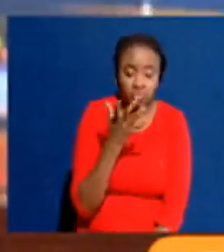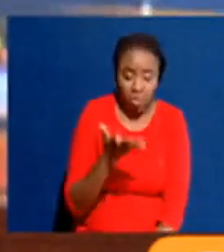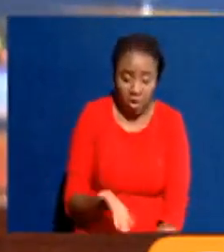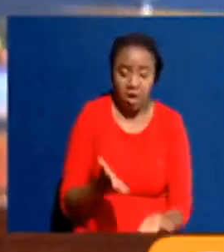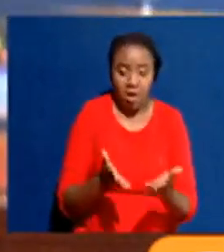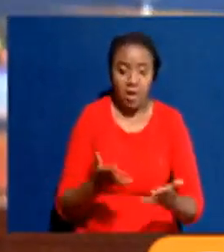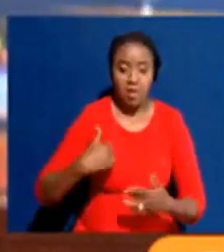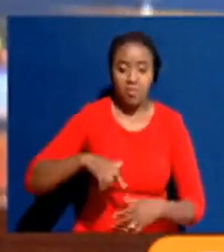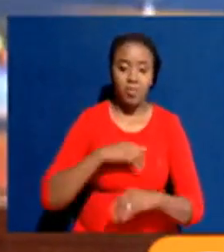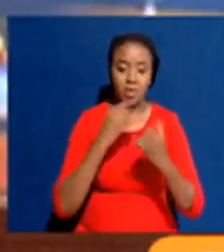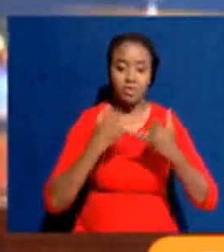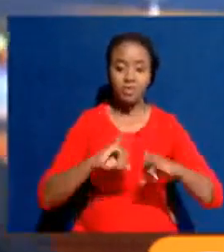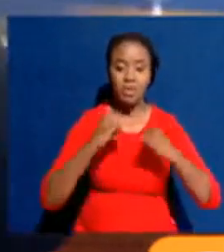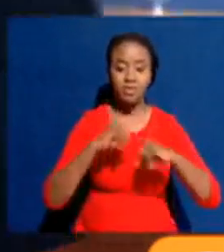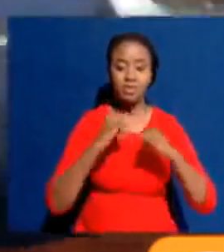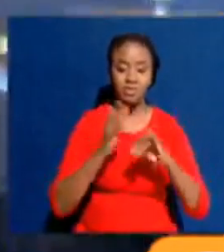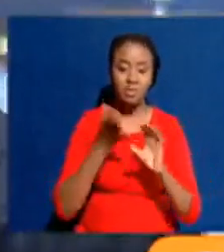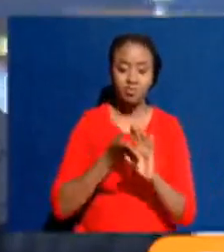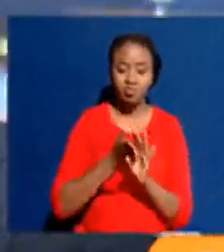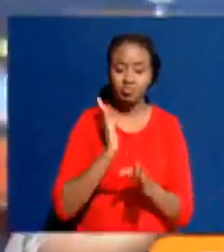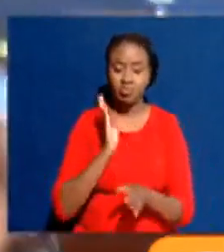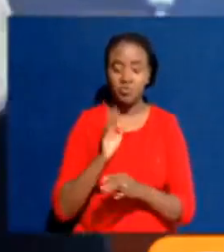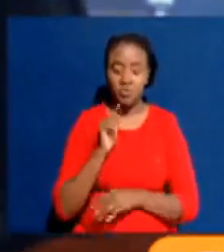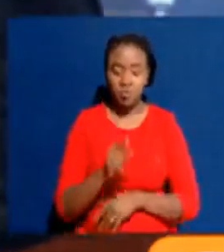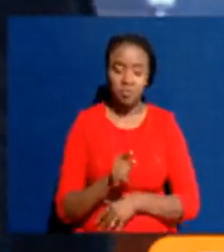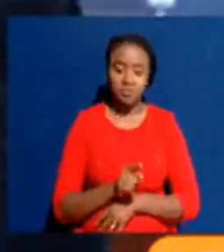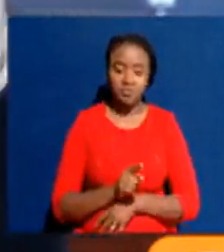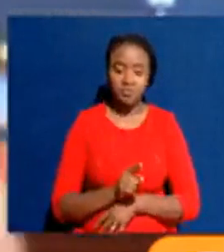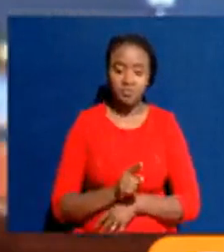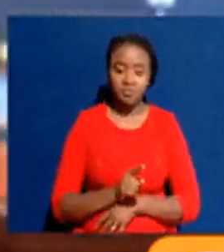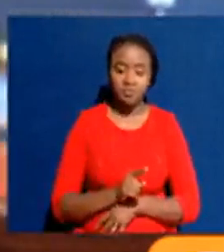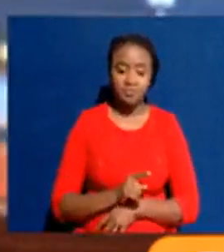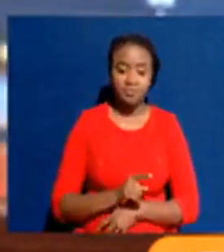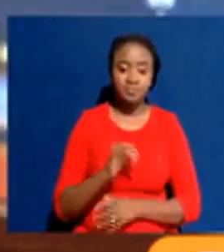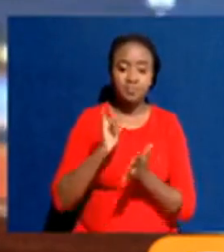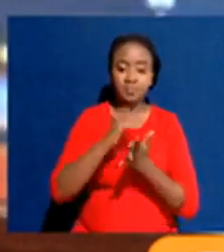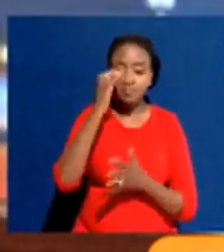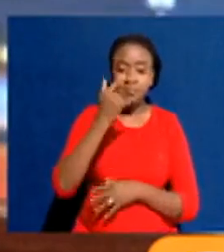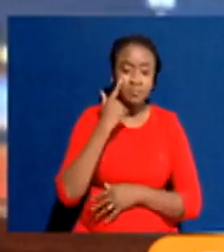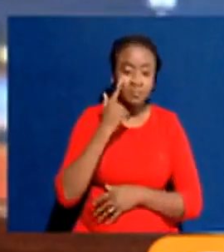but we don't have the economic power. We are still controlled. That's why you see the British